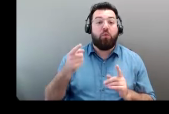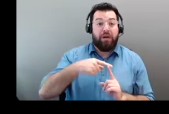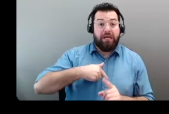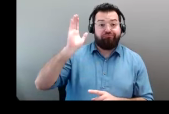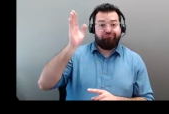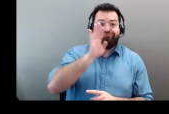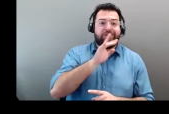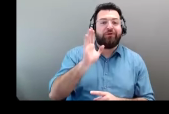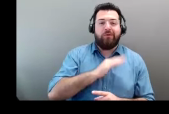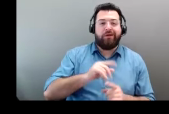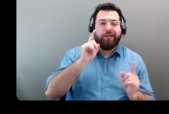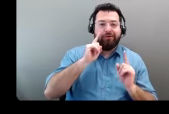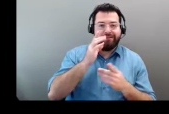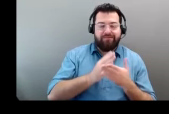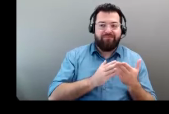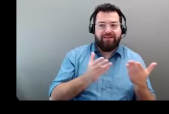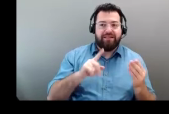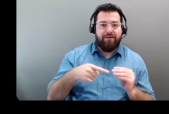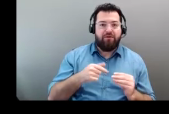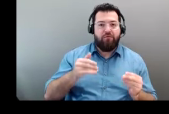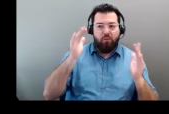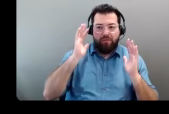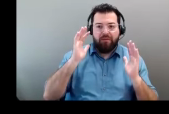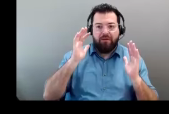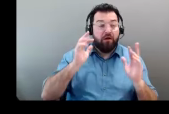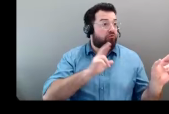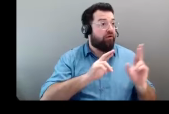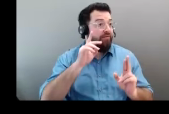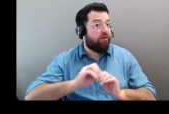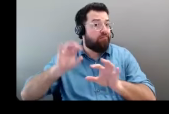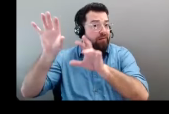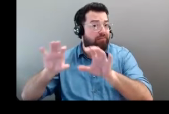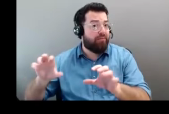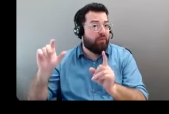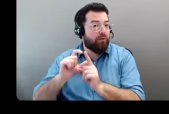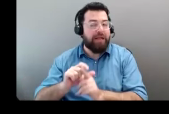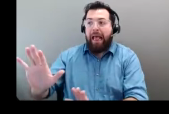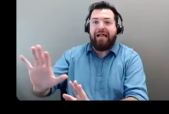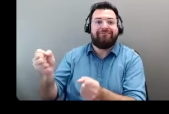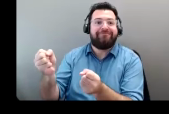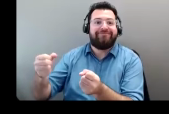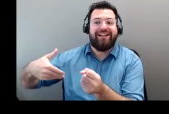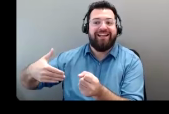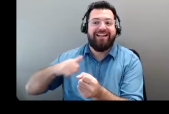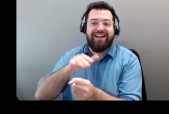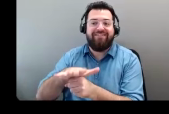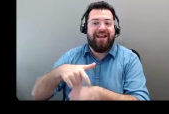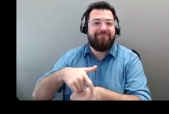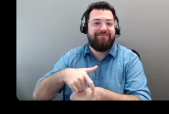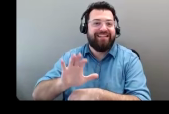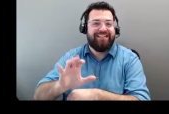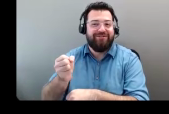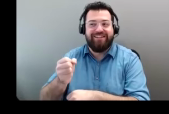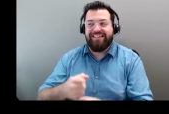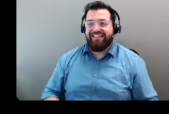And so, do we want to move on to the word cloud now? No, no, no, no, no. Okay, No, no. Yeah, we don't have enough time yet.